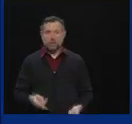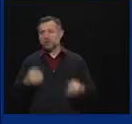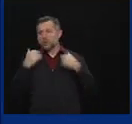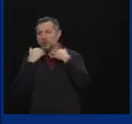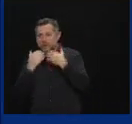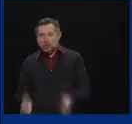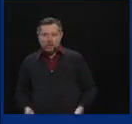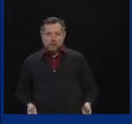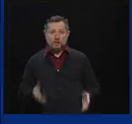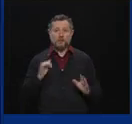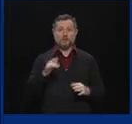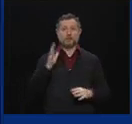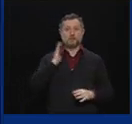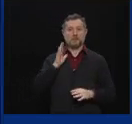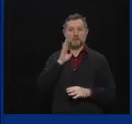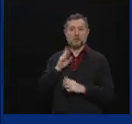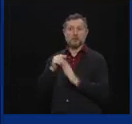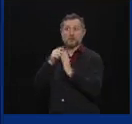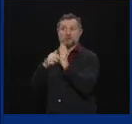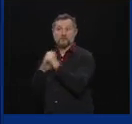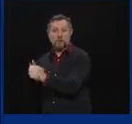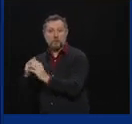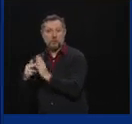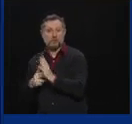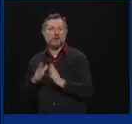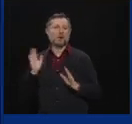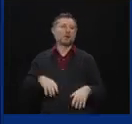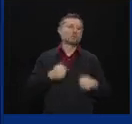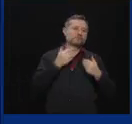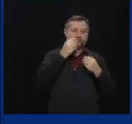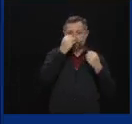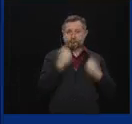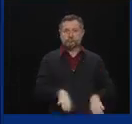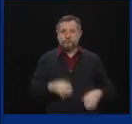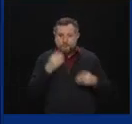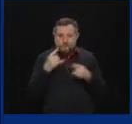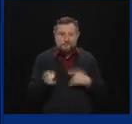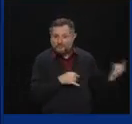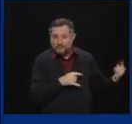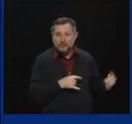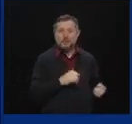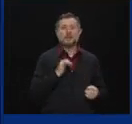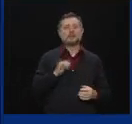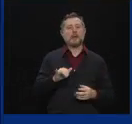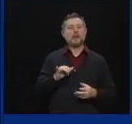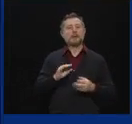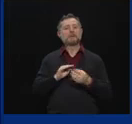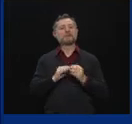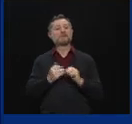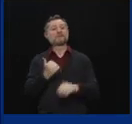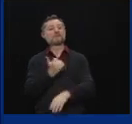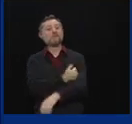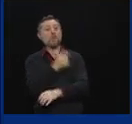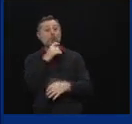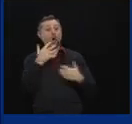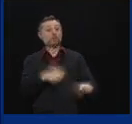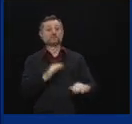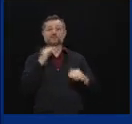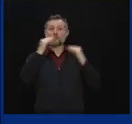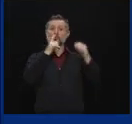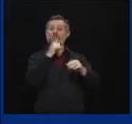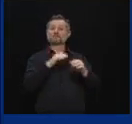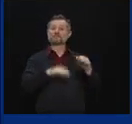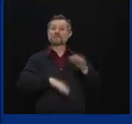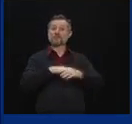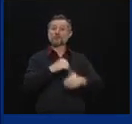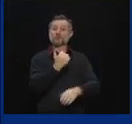about it. And when we look at our fully vaccinated rates of adults, statewide it's approaching a higher number,